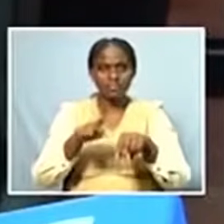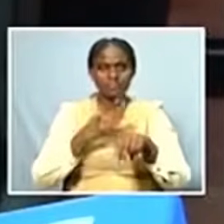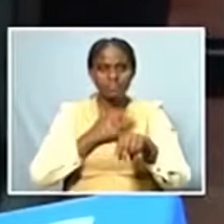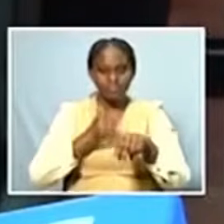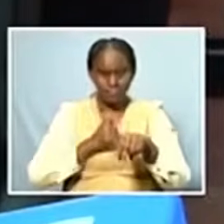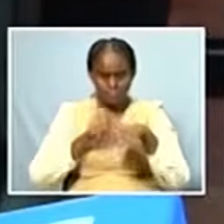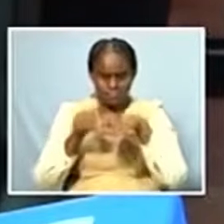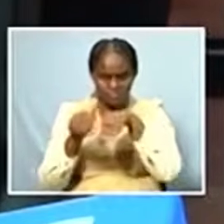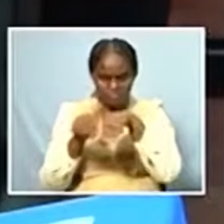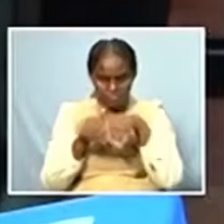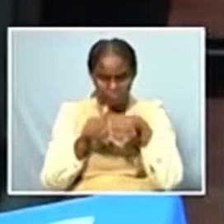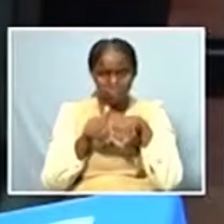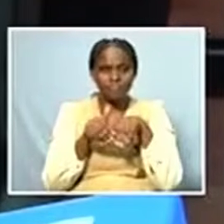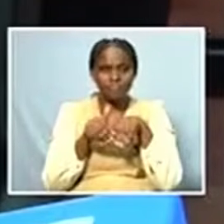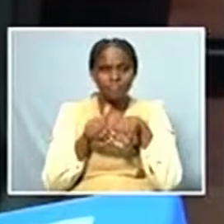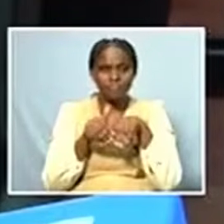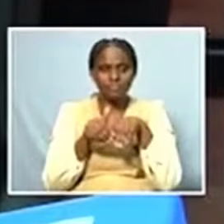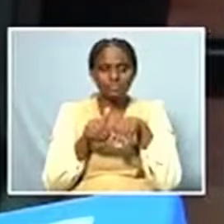withdraw